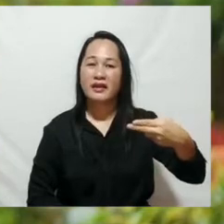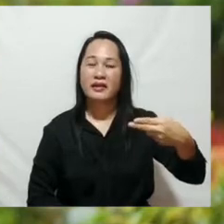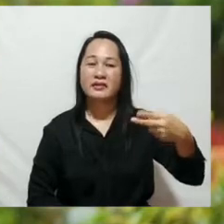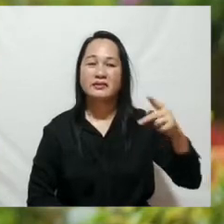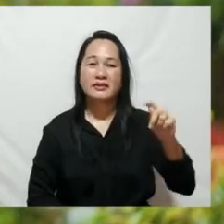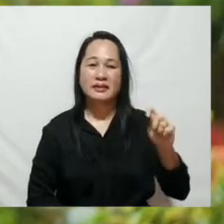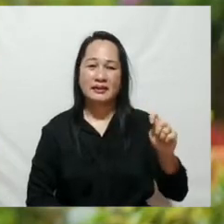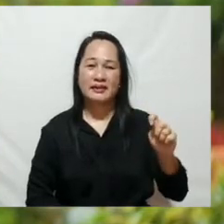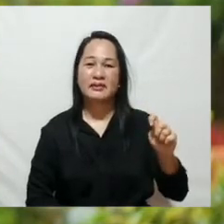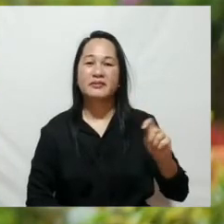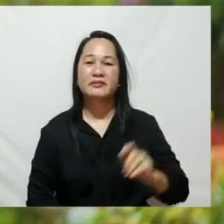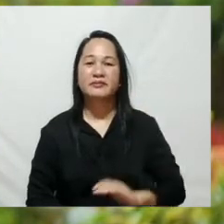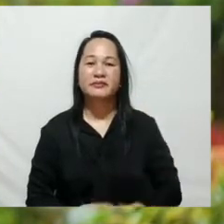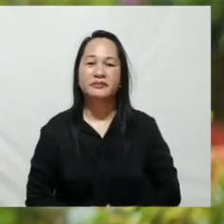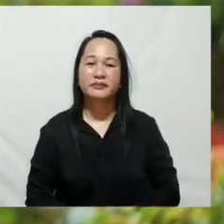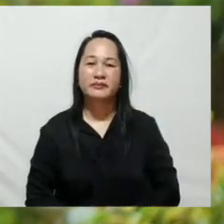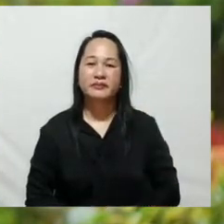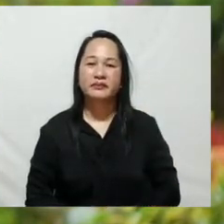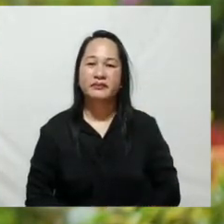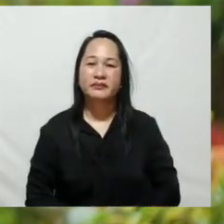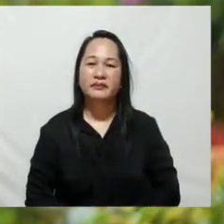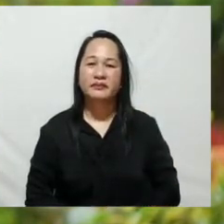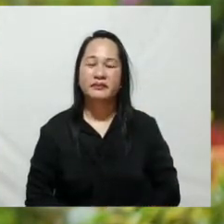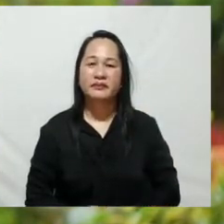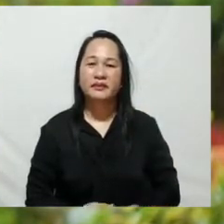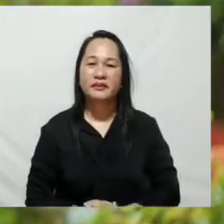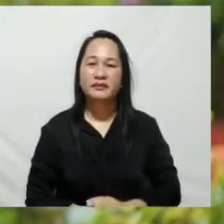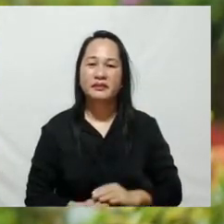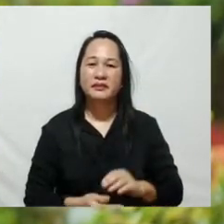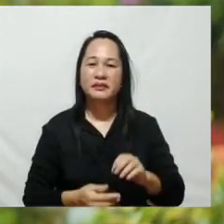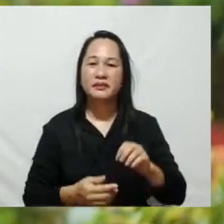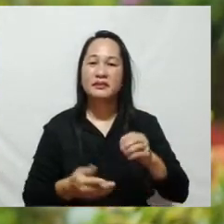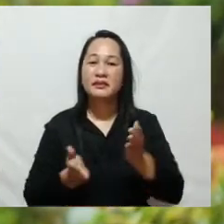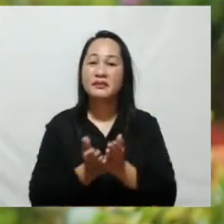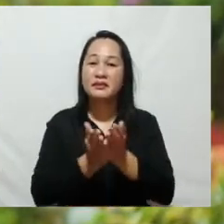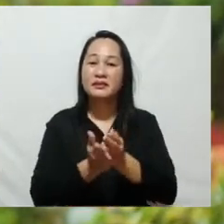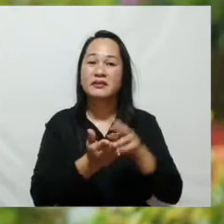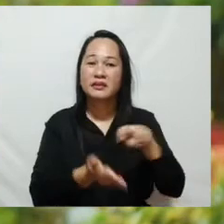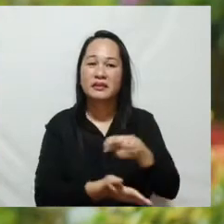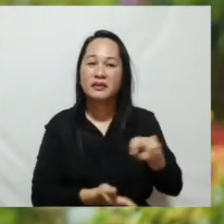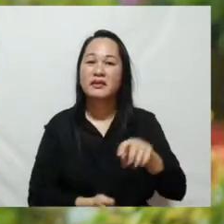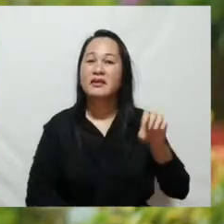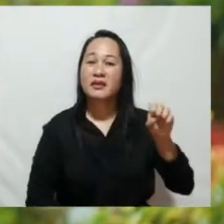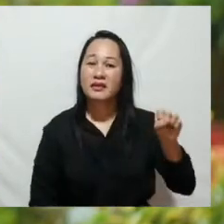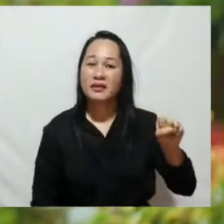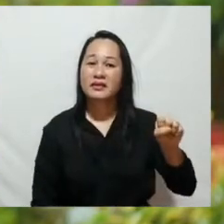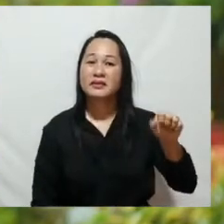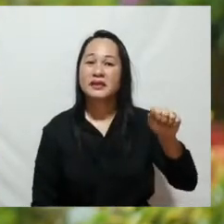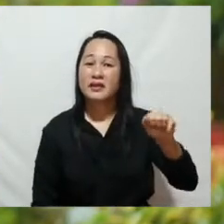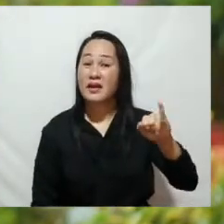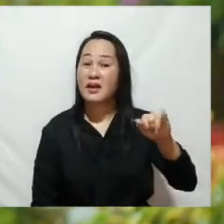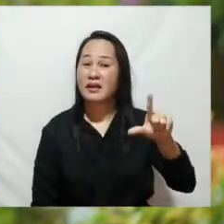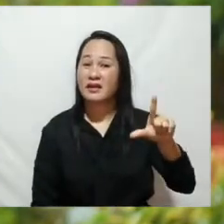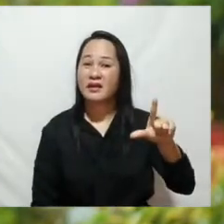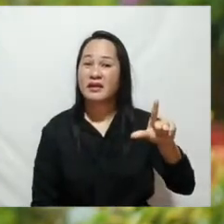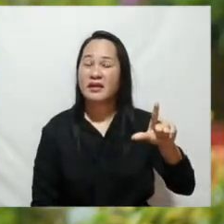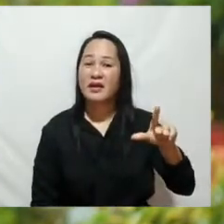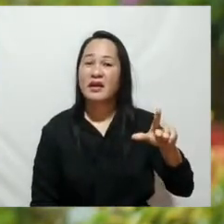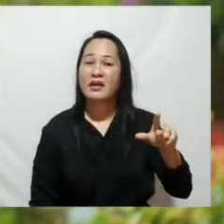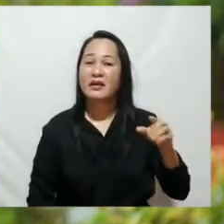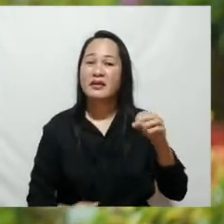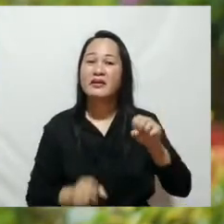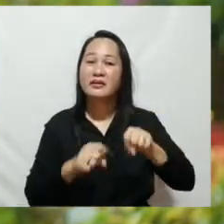T. Sail. S A I L and sail. S